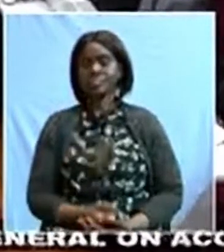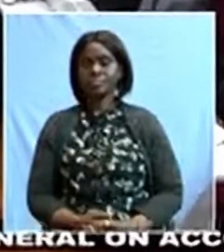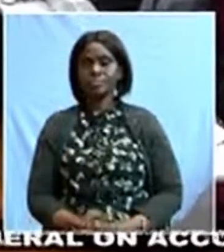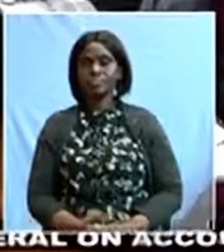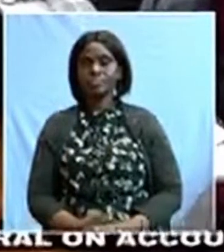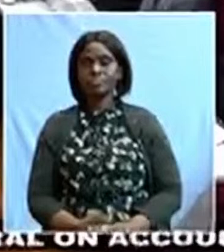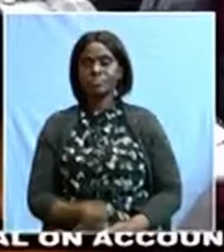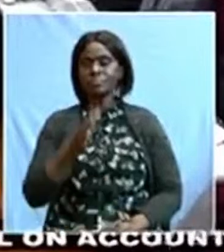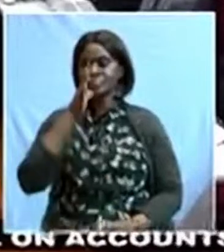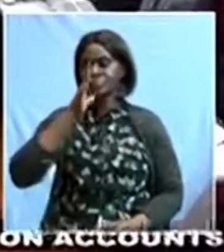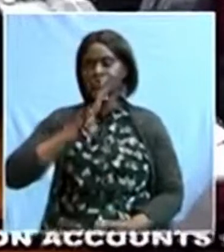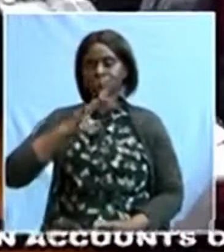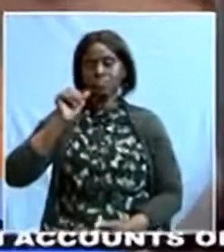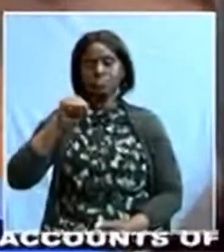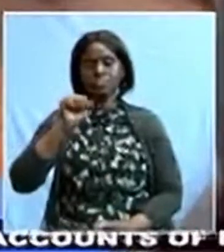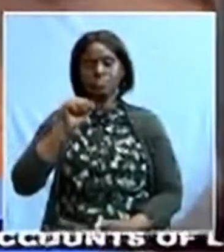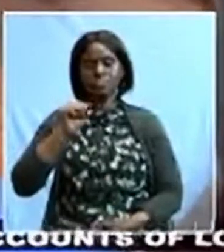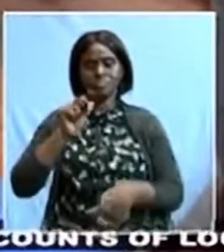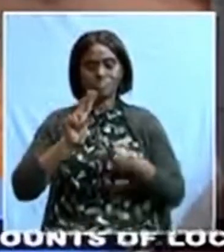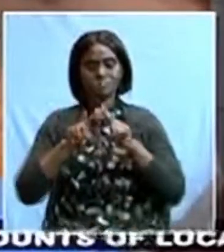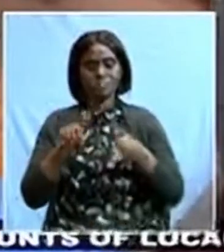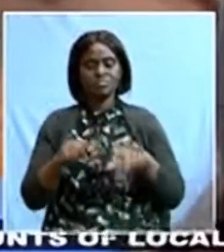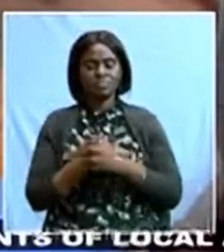Yes, madam. Yes, Chair.